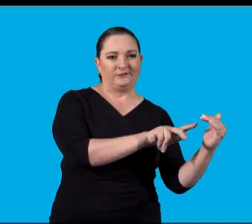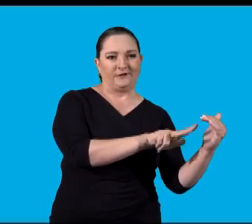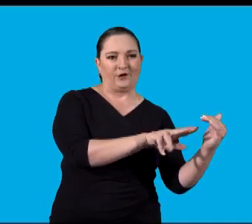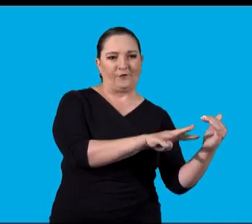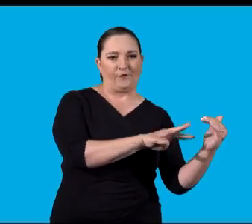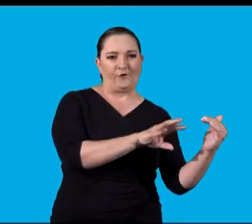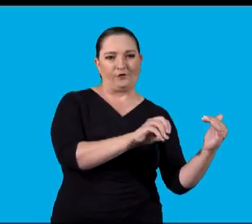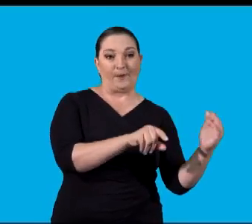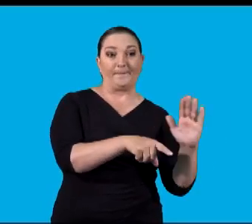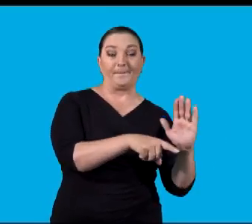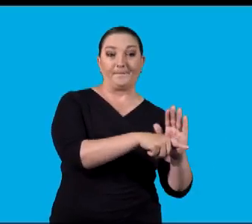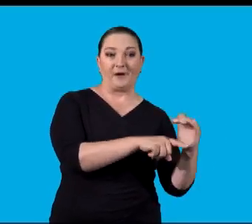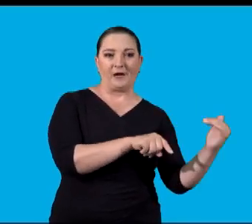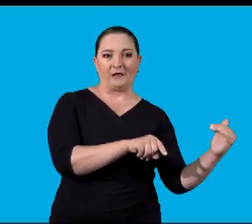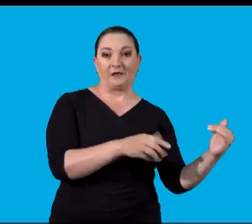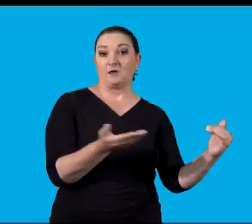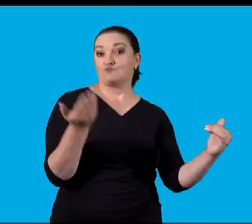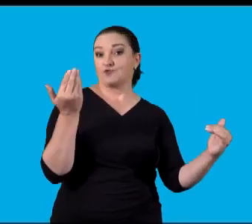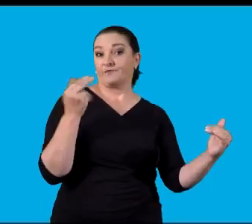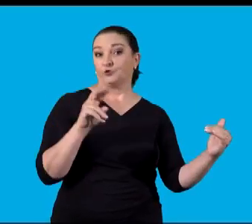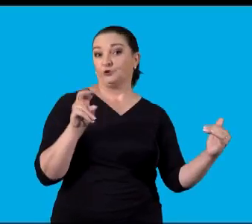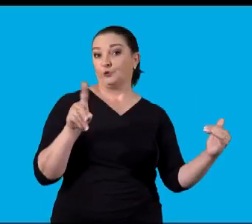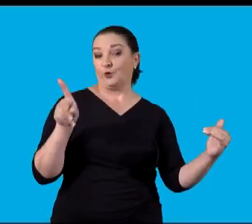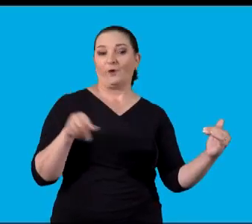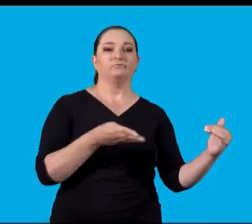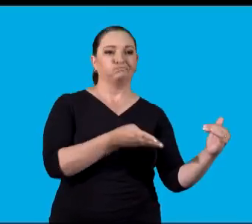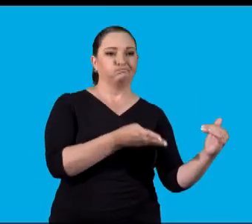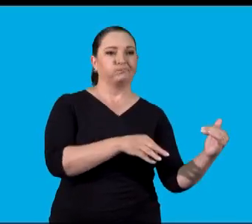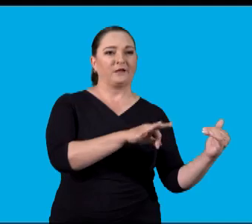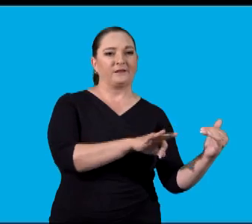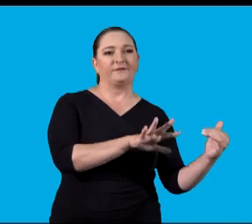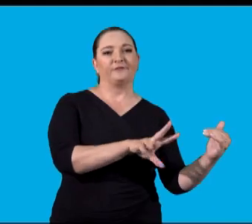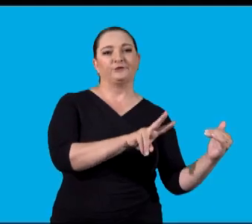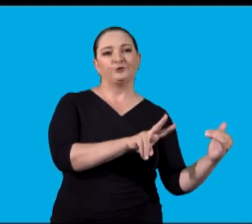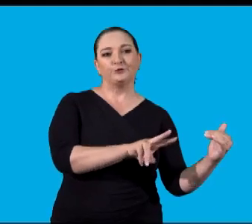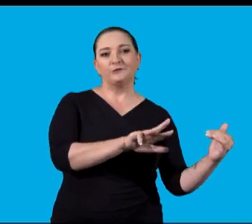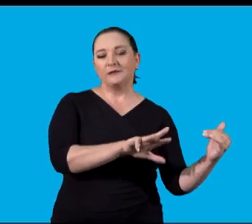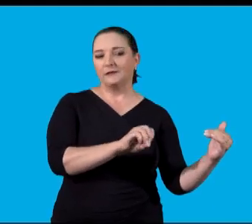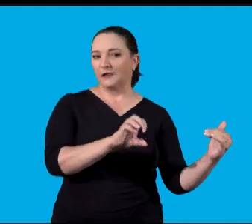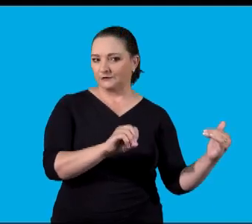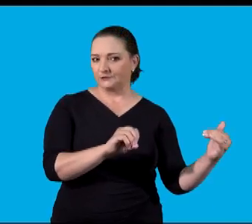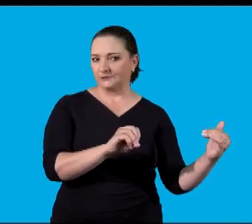784,400 minus the previous, which is 2021. That is